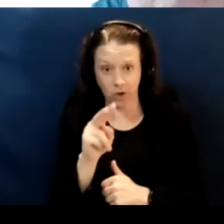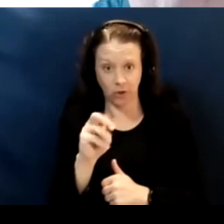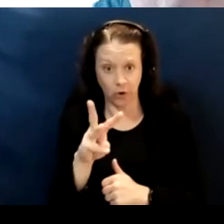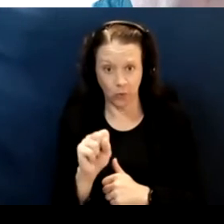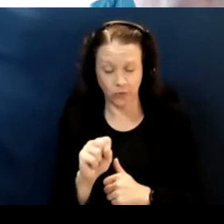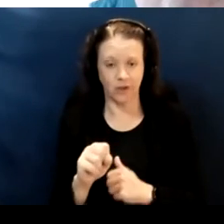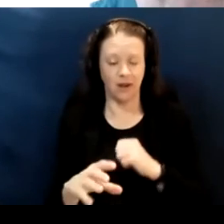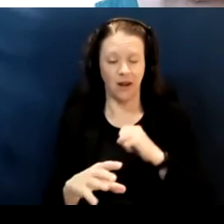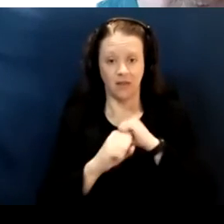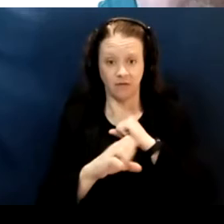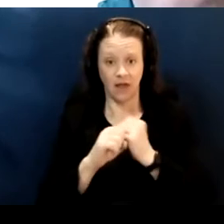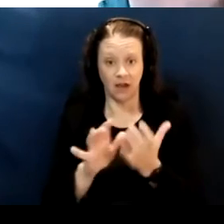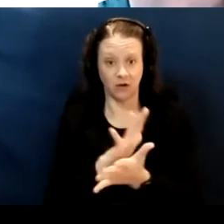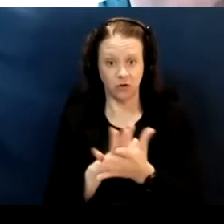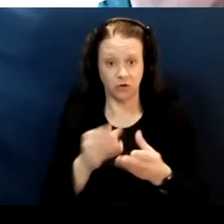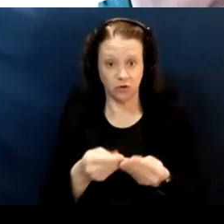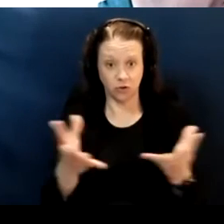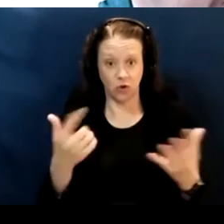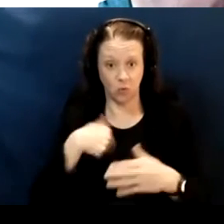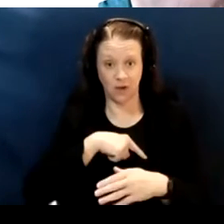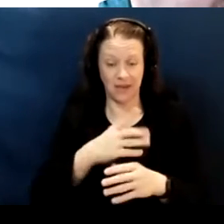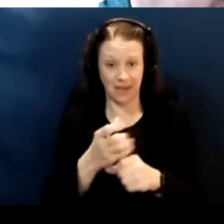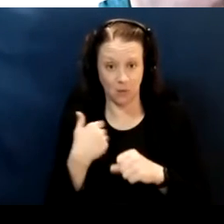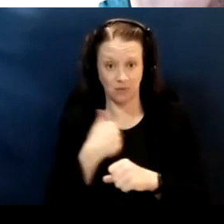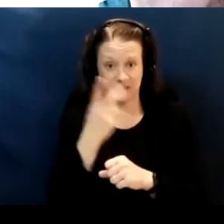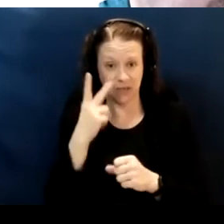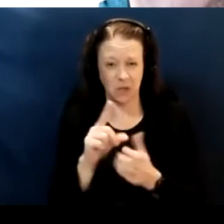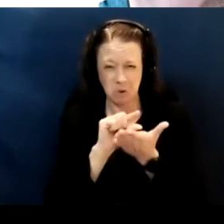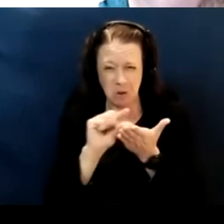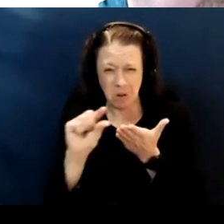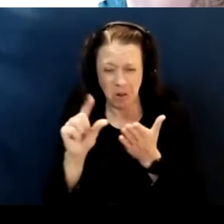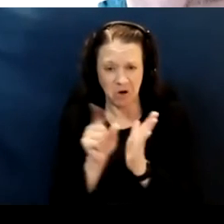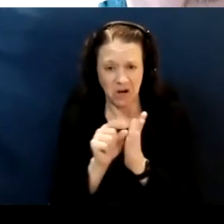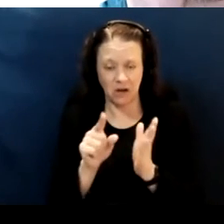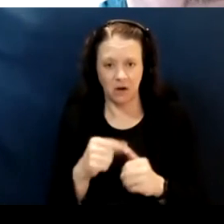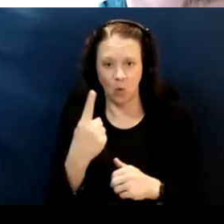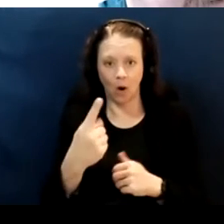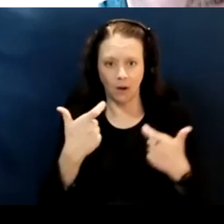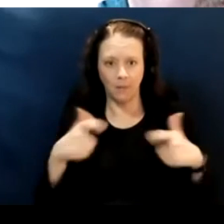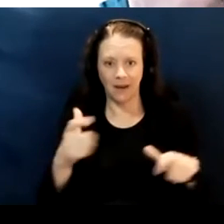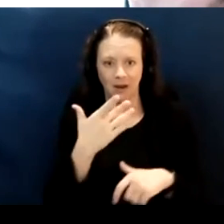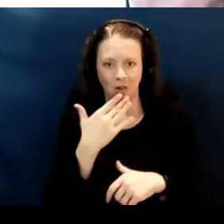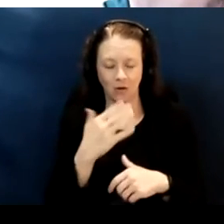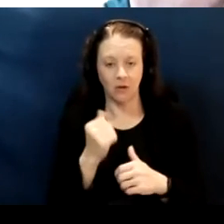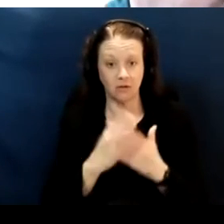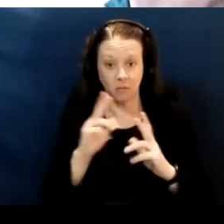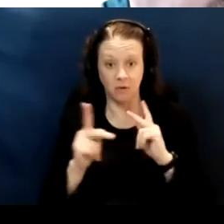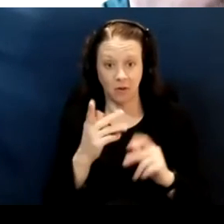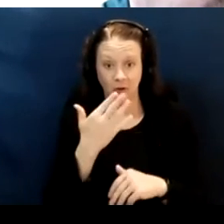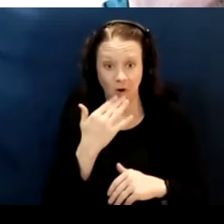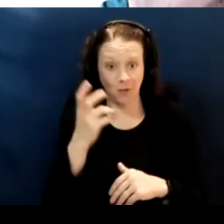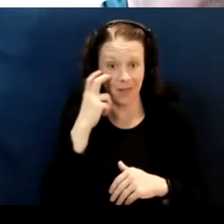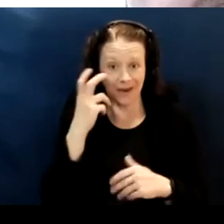The flyers that we get and we've seen around, small print, probably one big color. Some people are colorblind. We